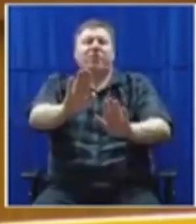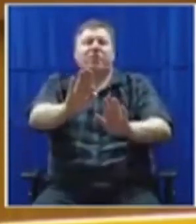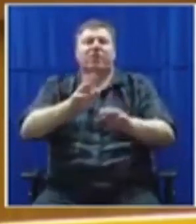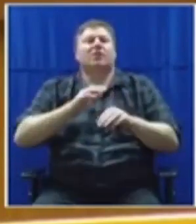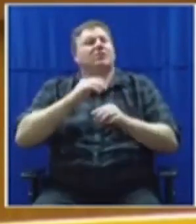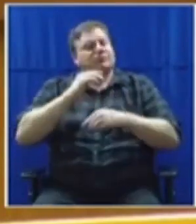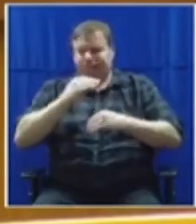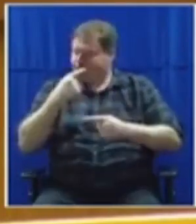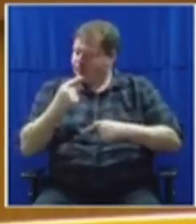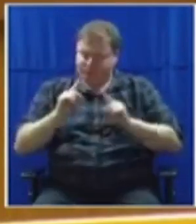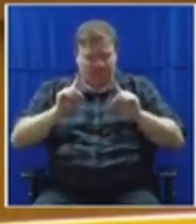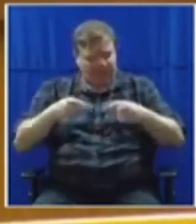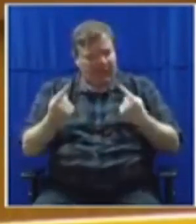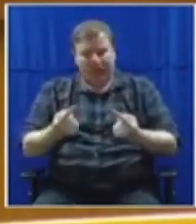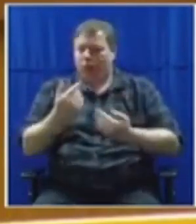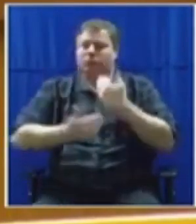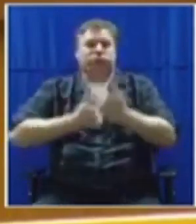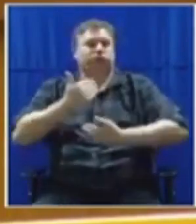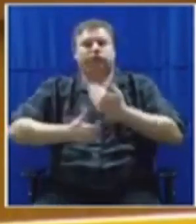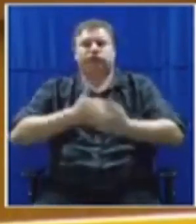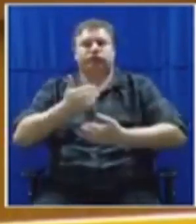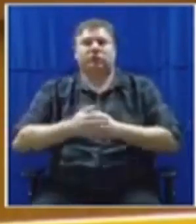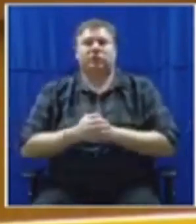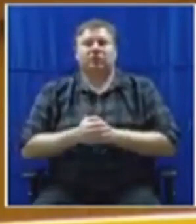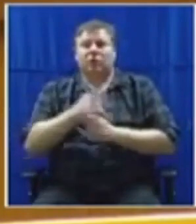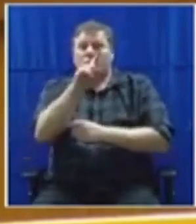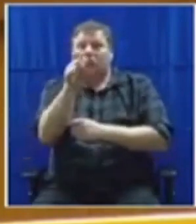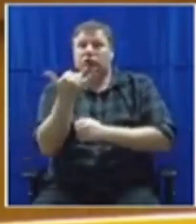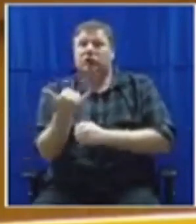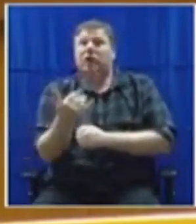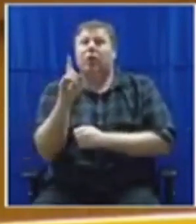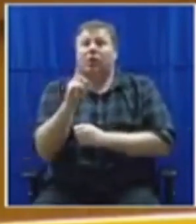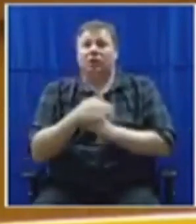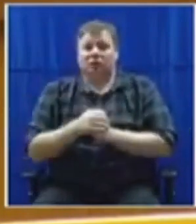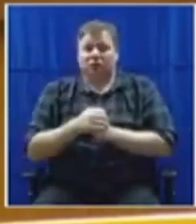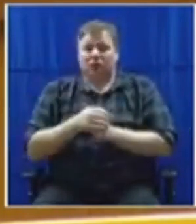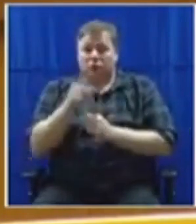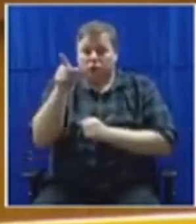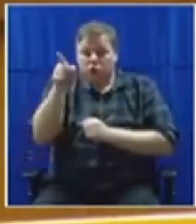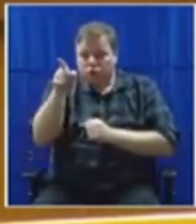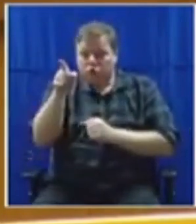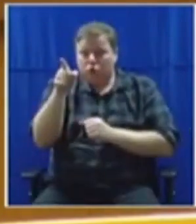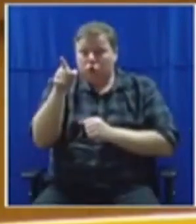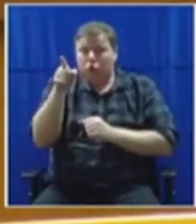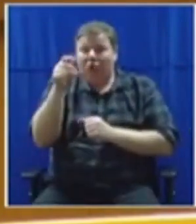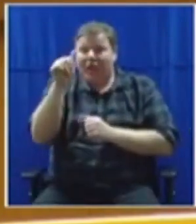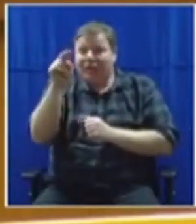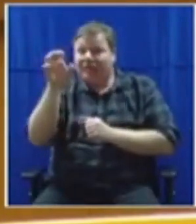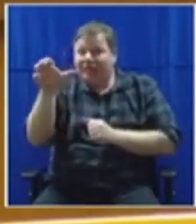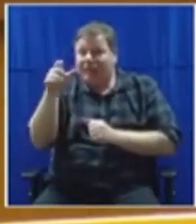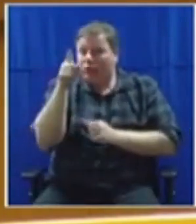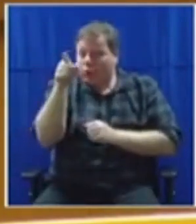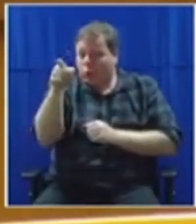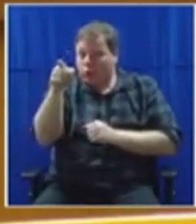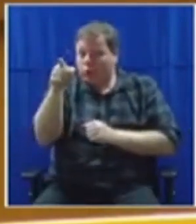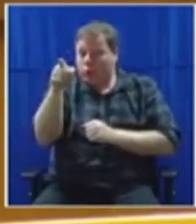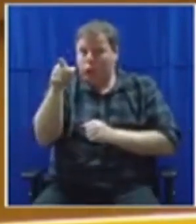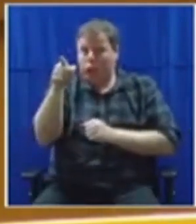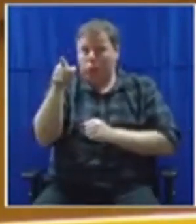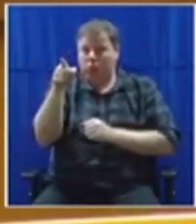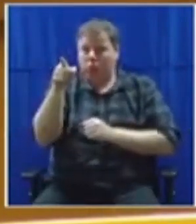cannot go on any longer. The question is, are you in the ruling party? From the benches of